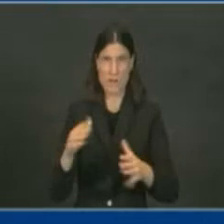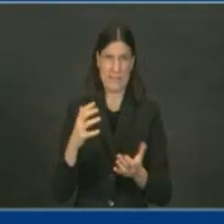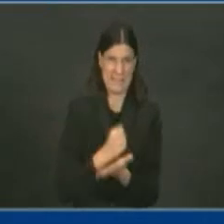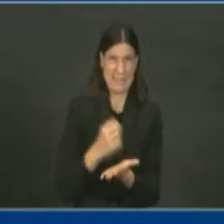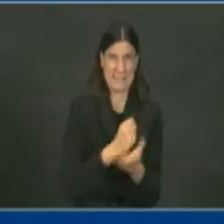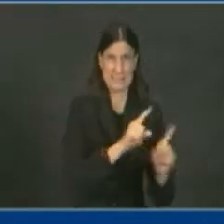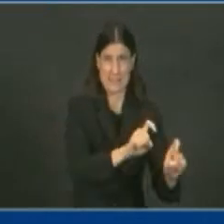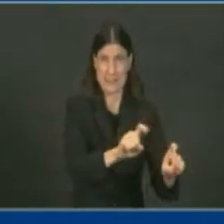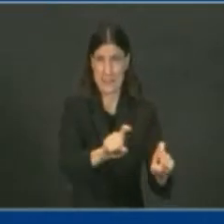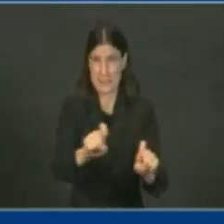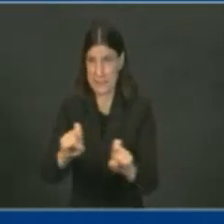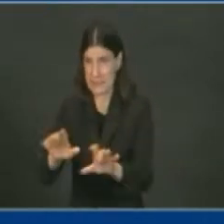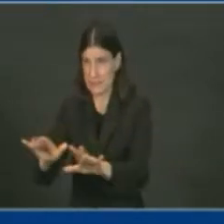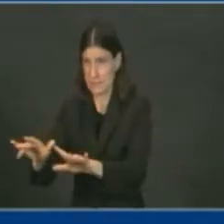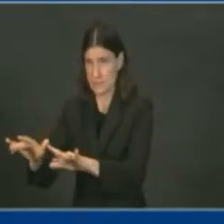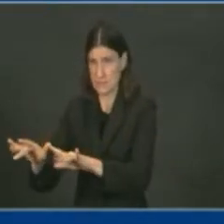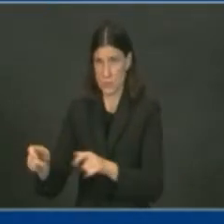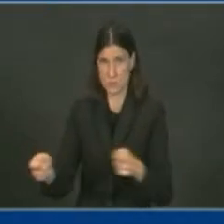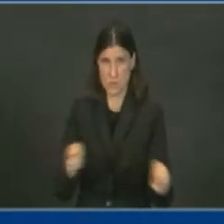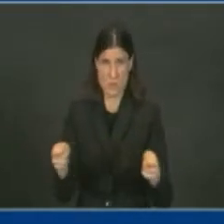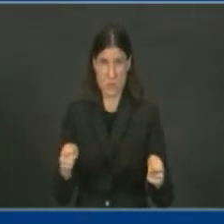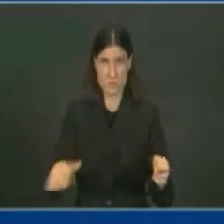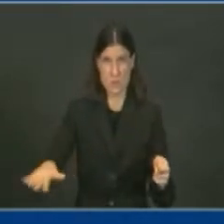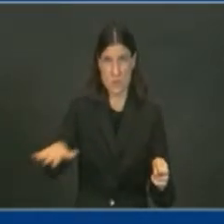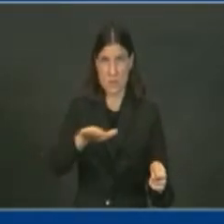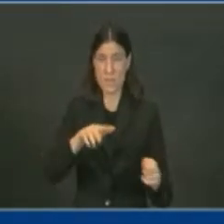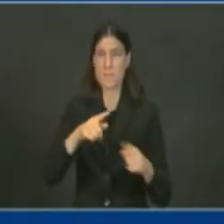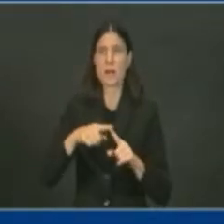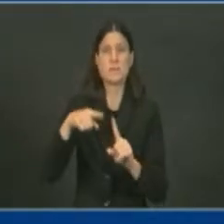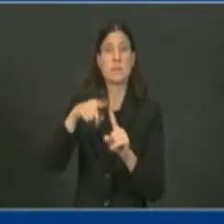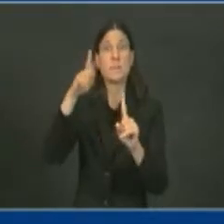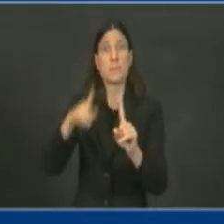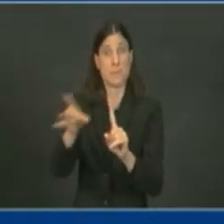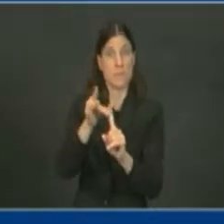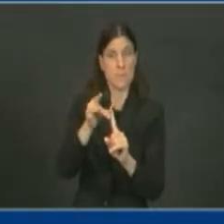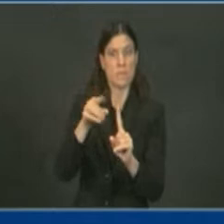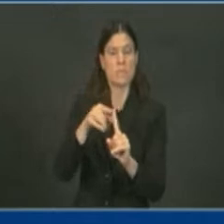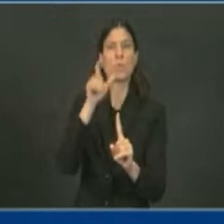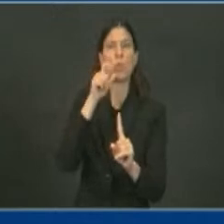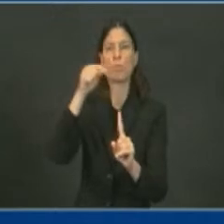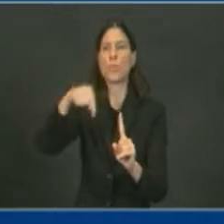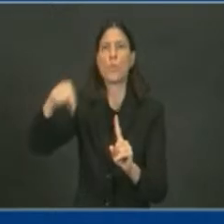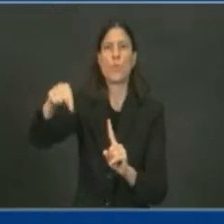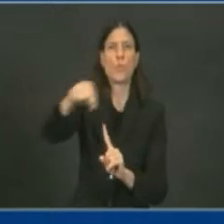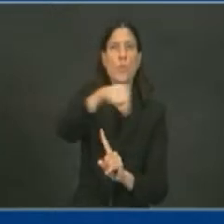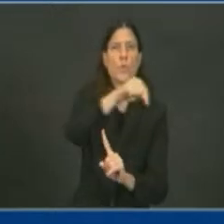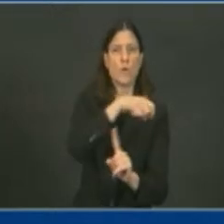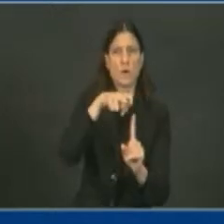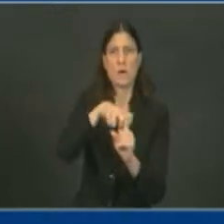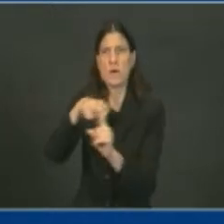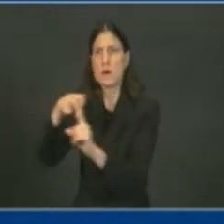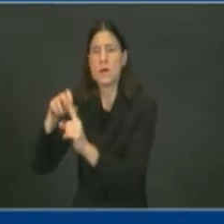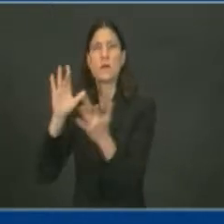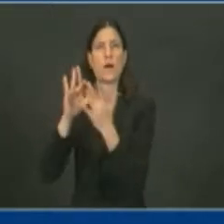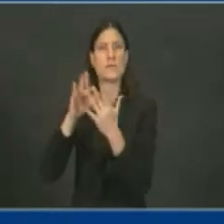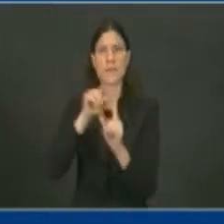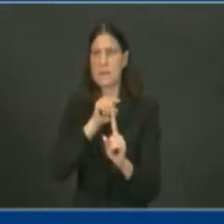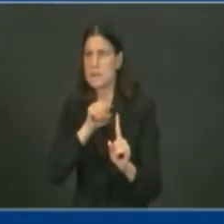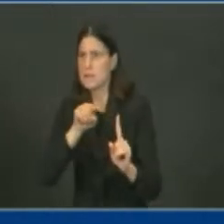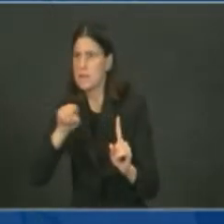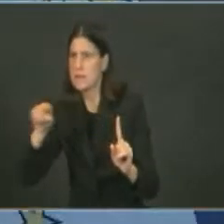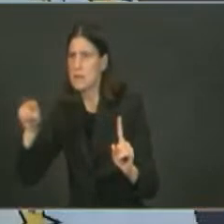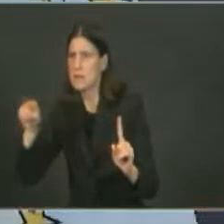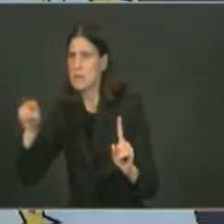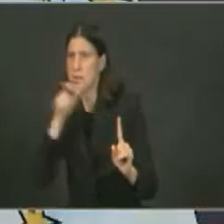don't have a backlog anymore. But to those of you who paid really close attention to the pause, which was most people, thank you,